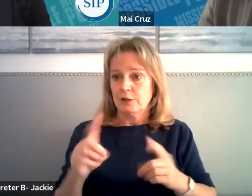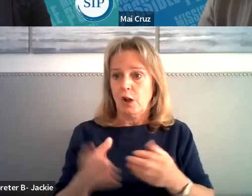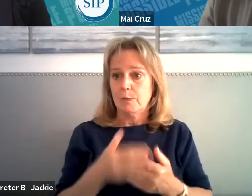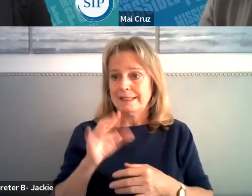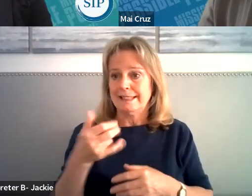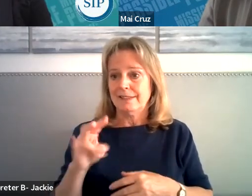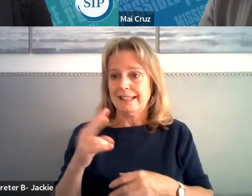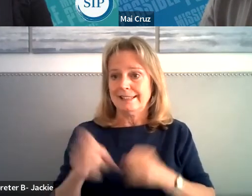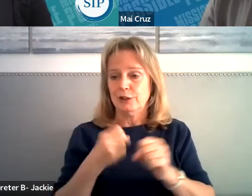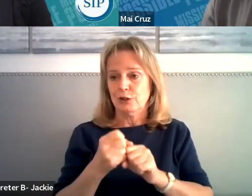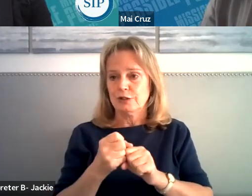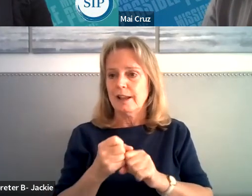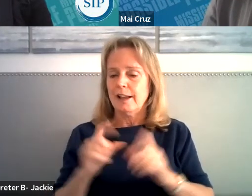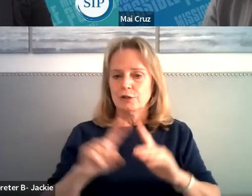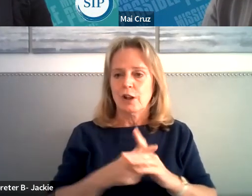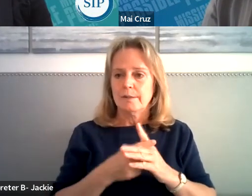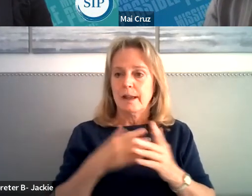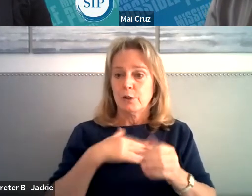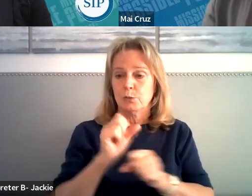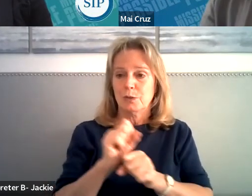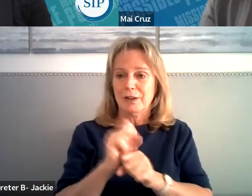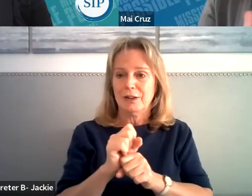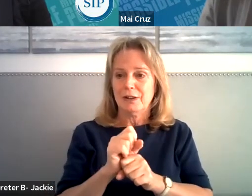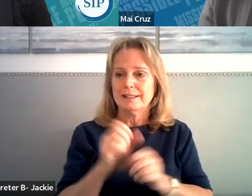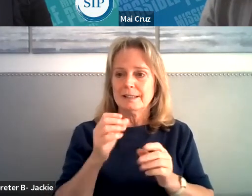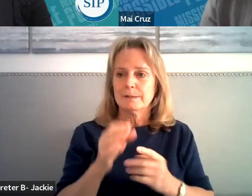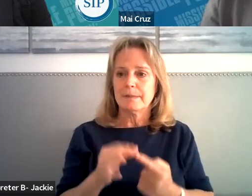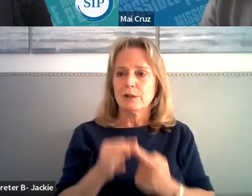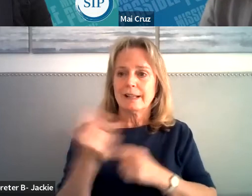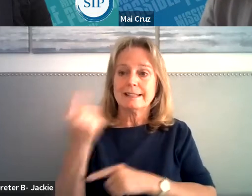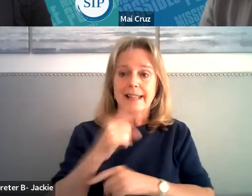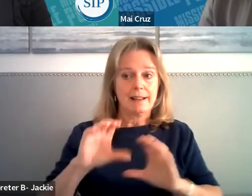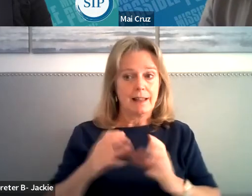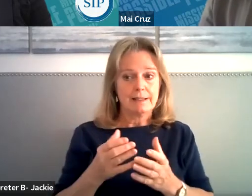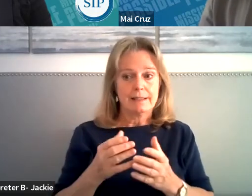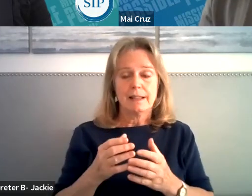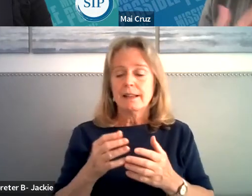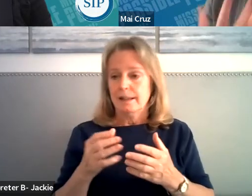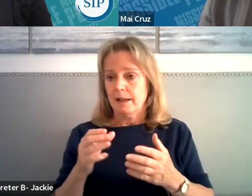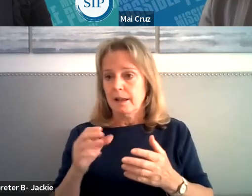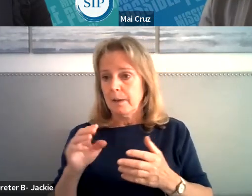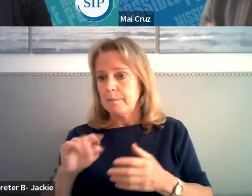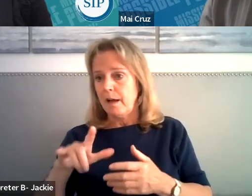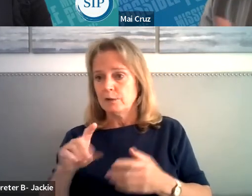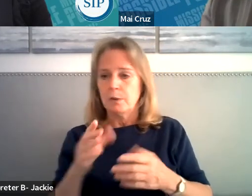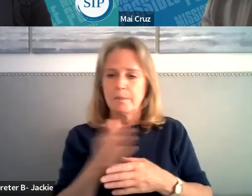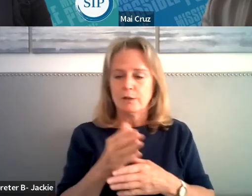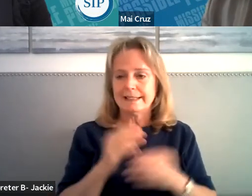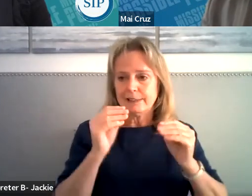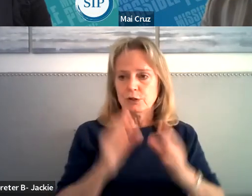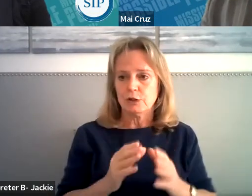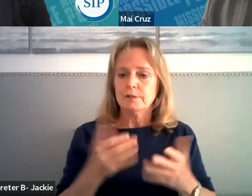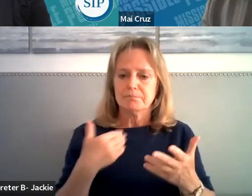17 years now. I started my career as a special day class mild to moderate teacher, and from there held